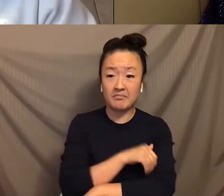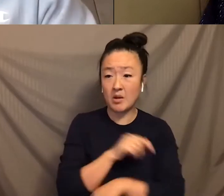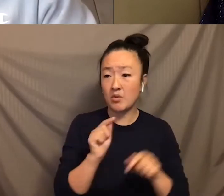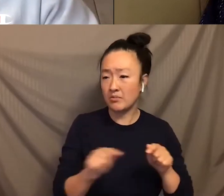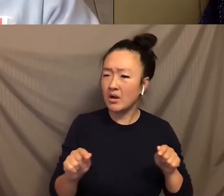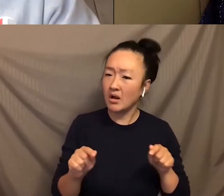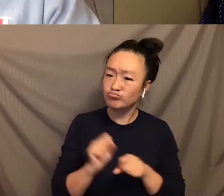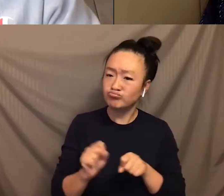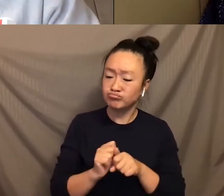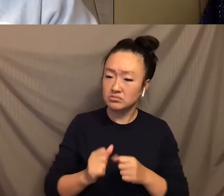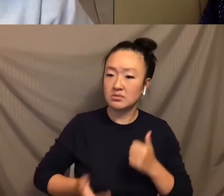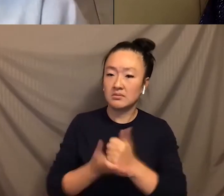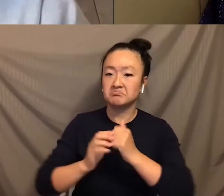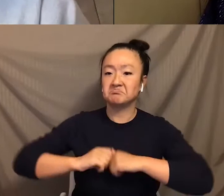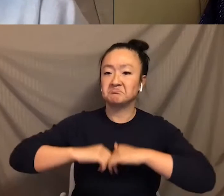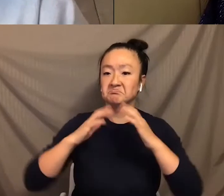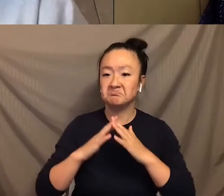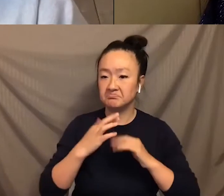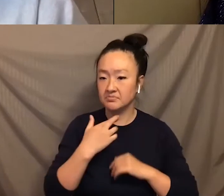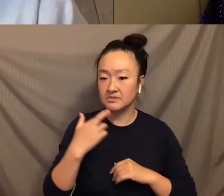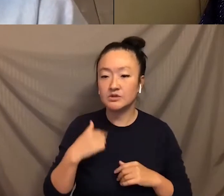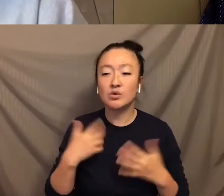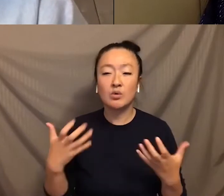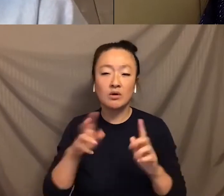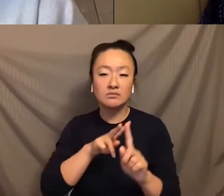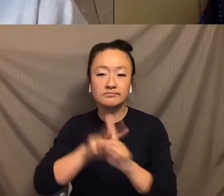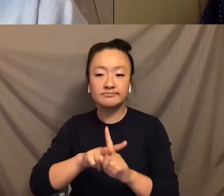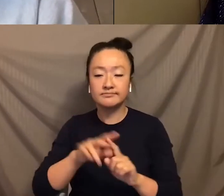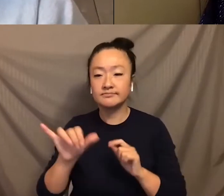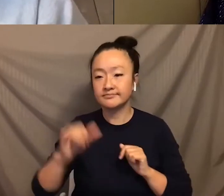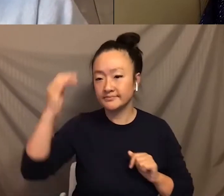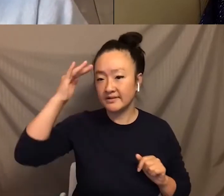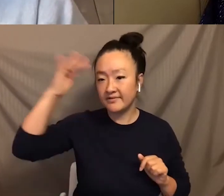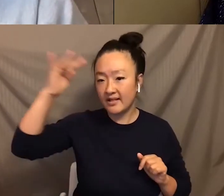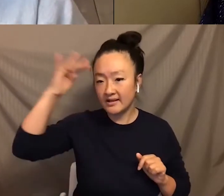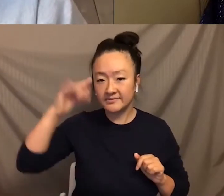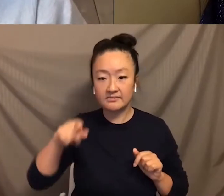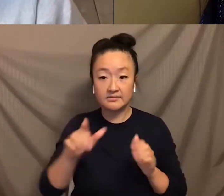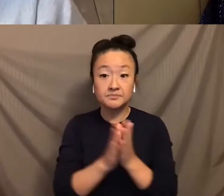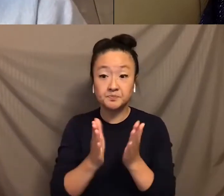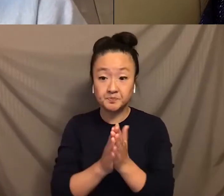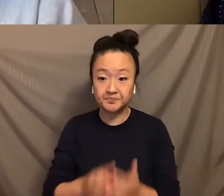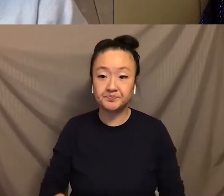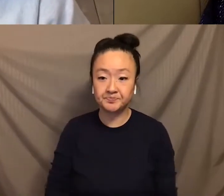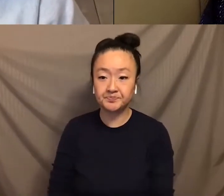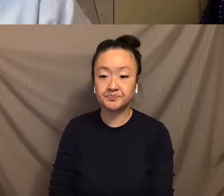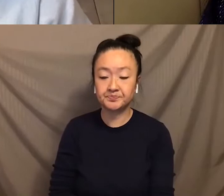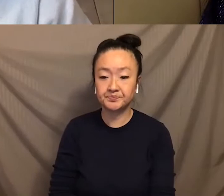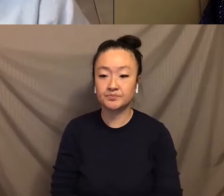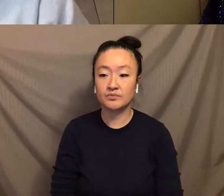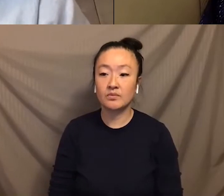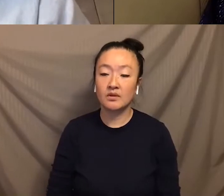And I wanted to apply kind of a similar philosophy to this book as well, in the sense that when